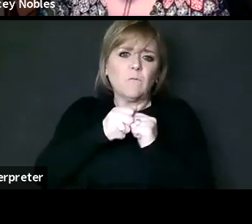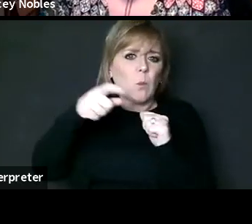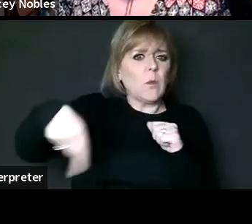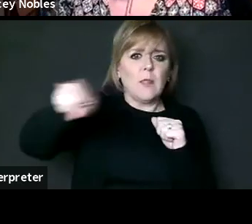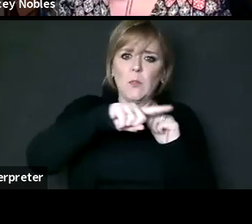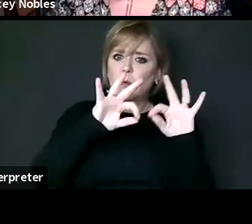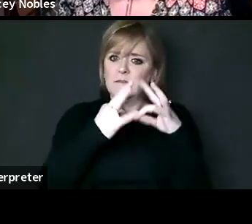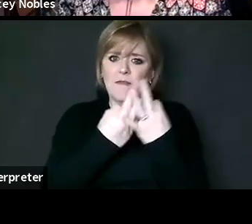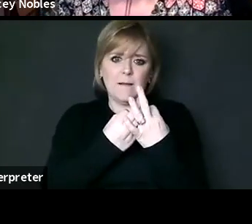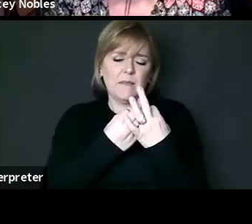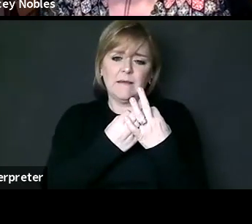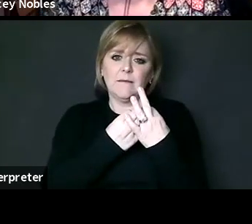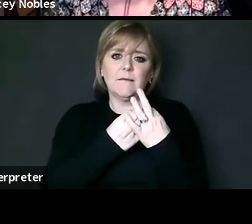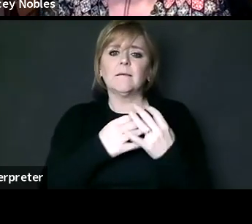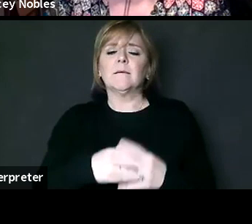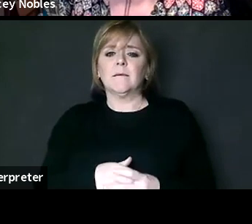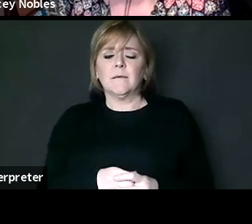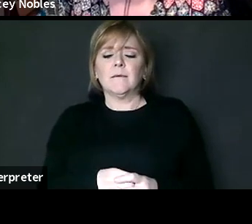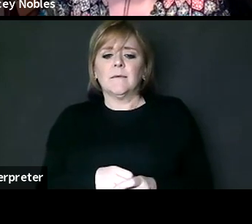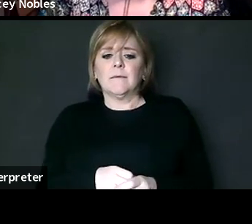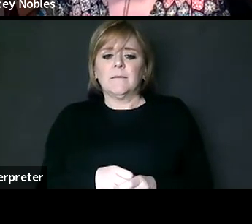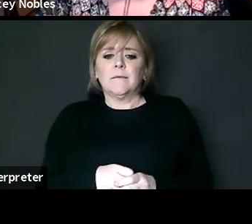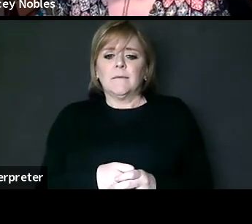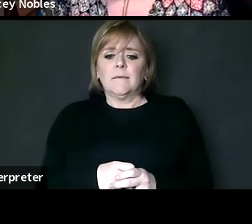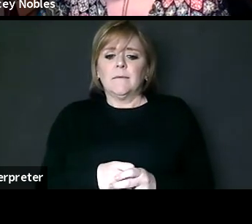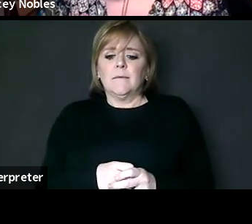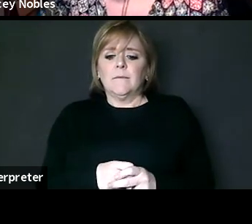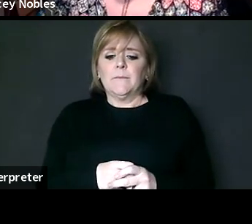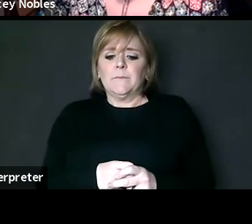COVID-19 situation. The